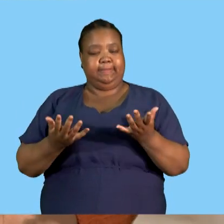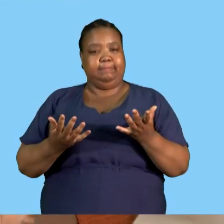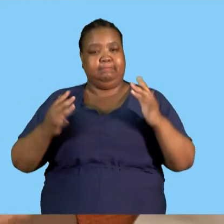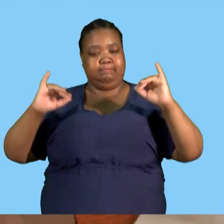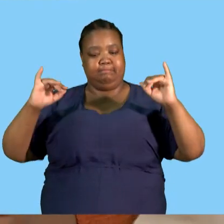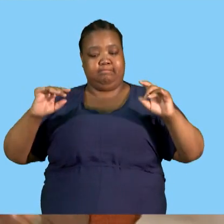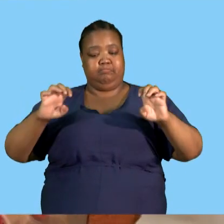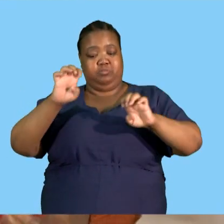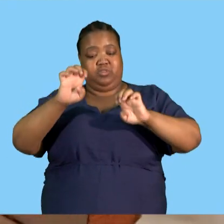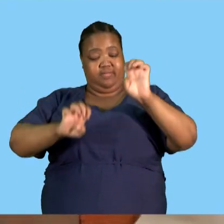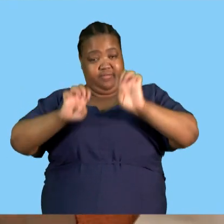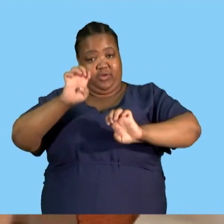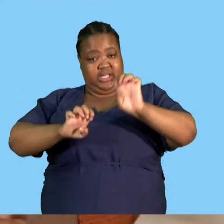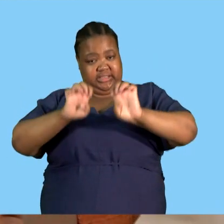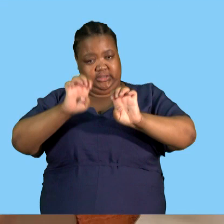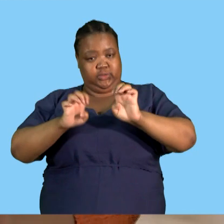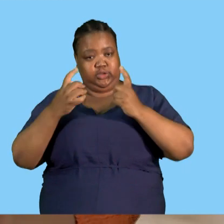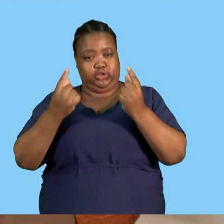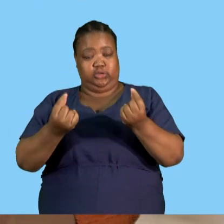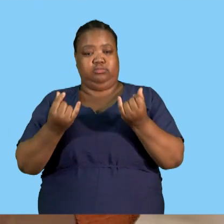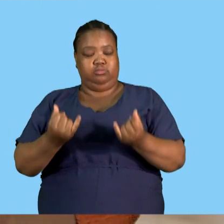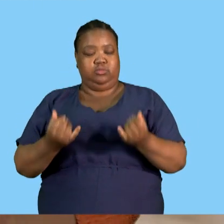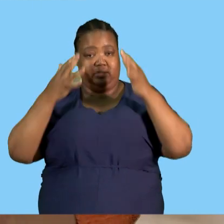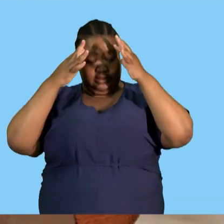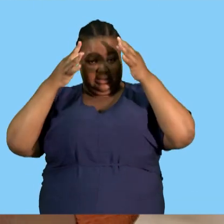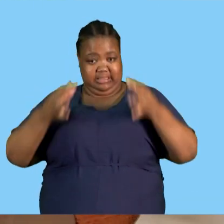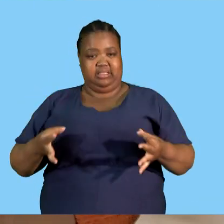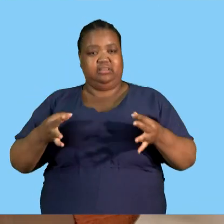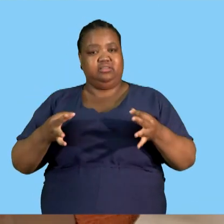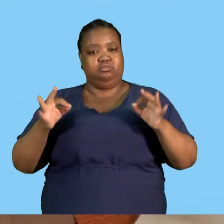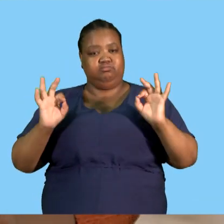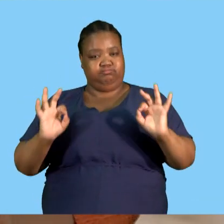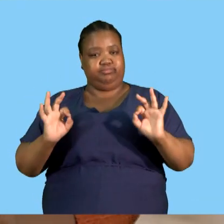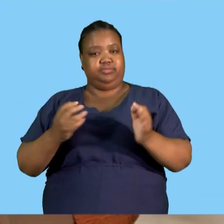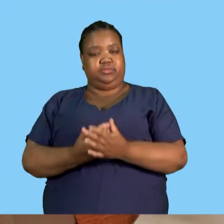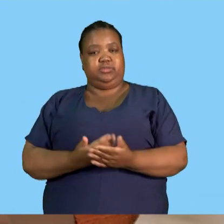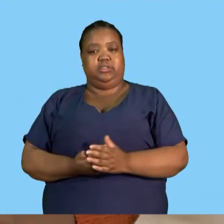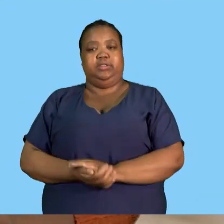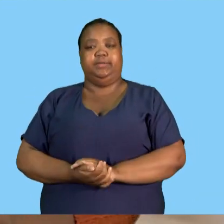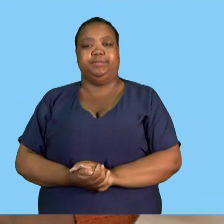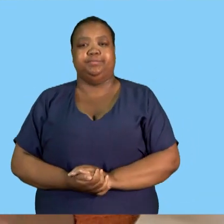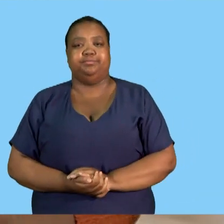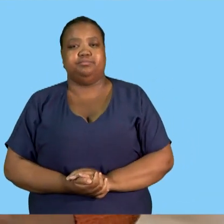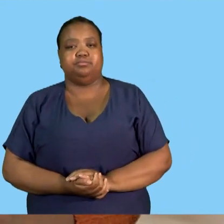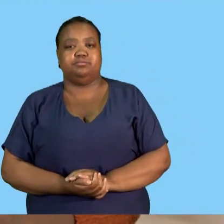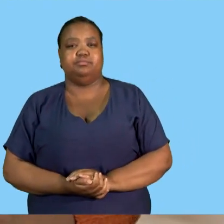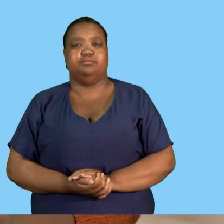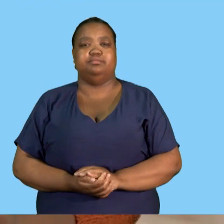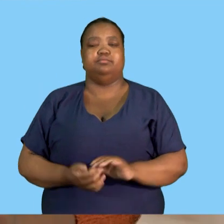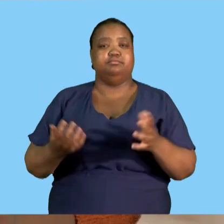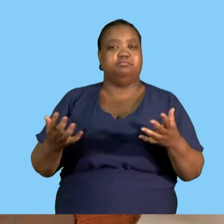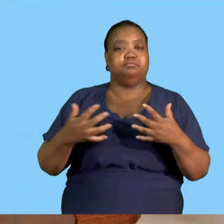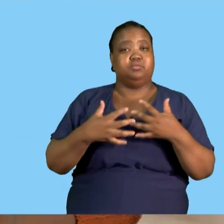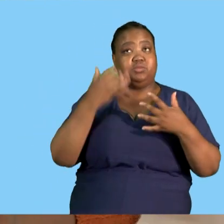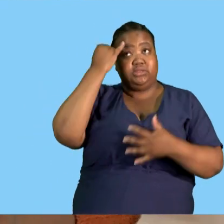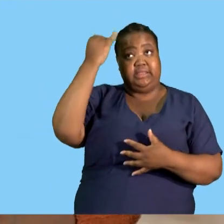are critically evaluating that. So we are able to make informed decisions by doing all of that. So